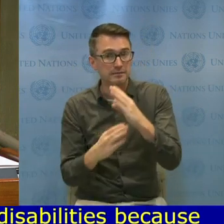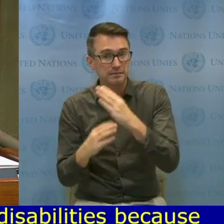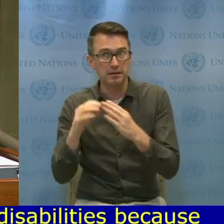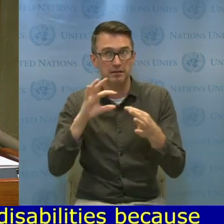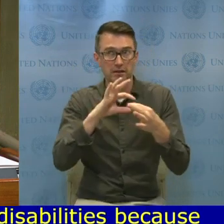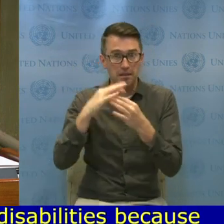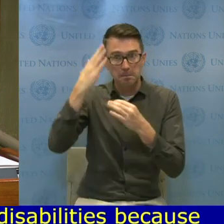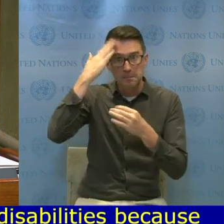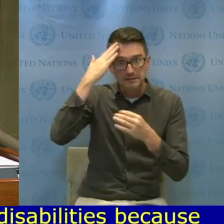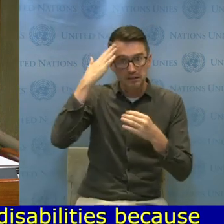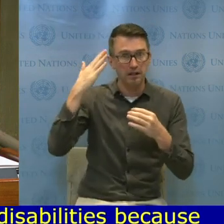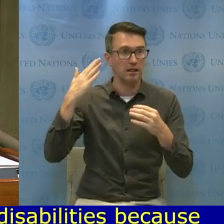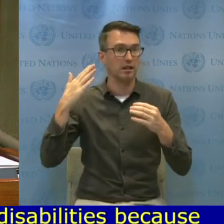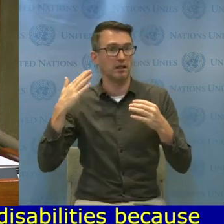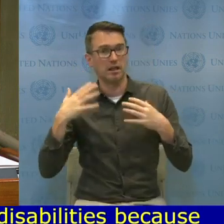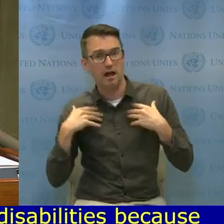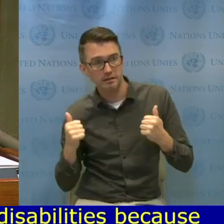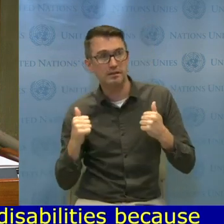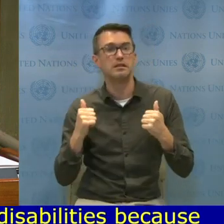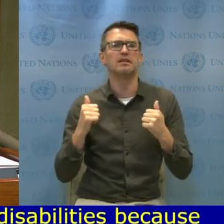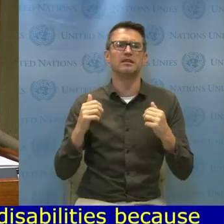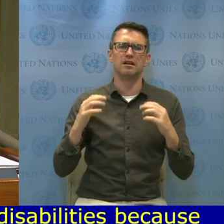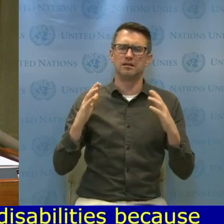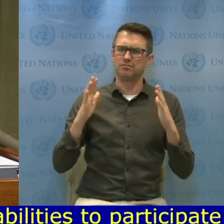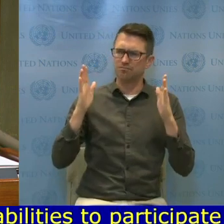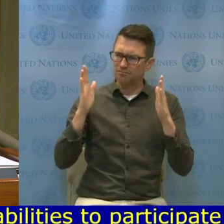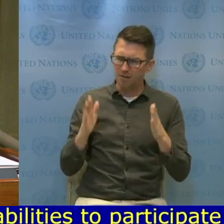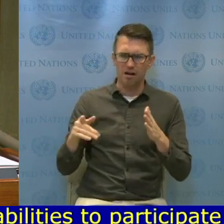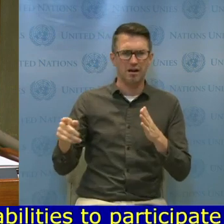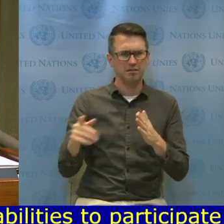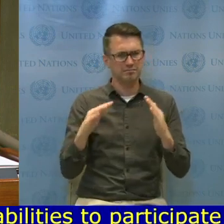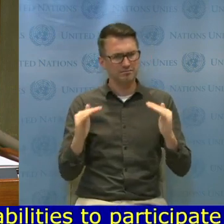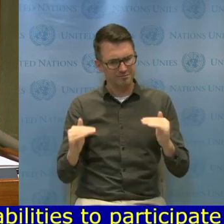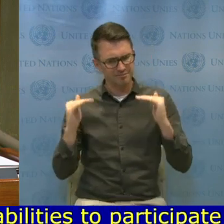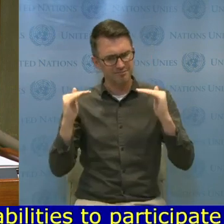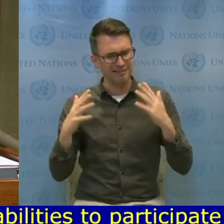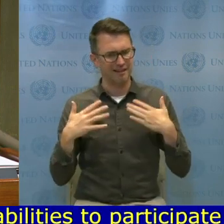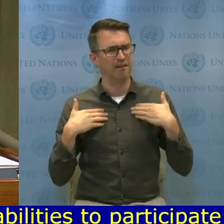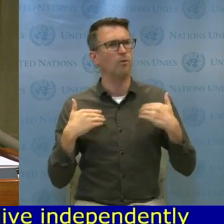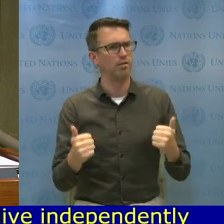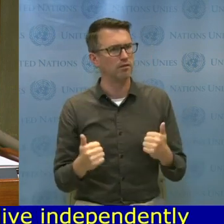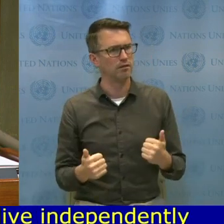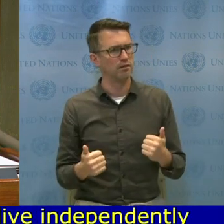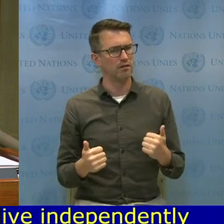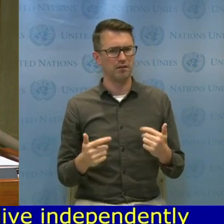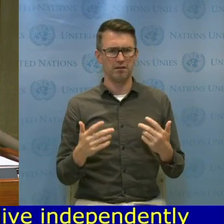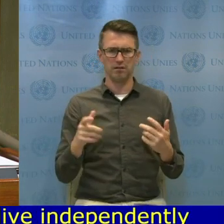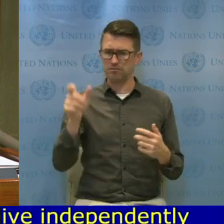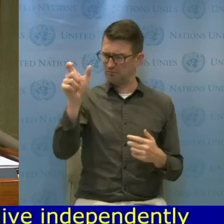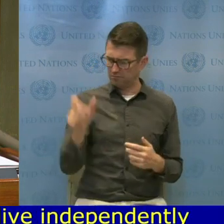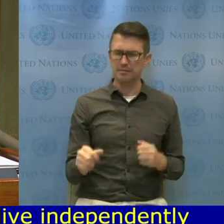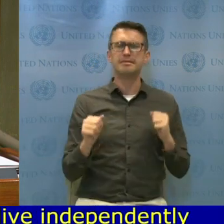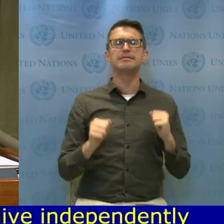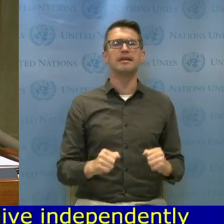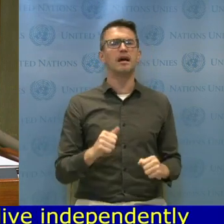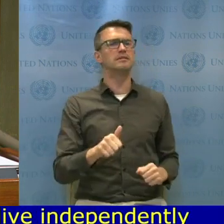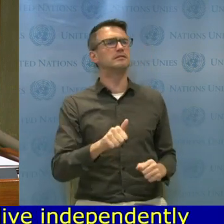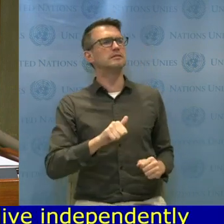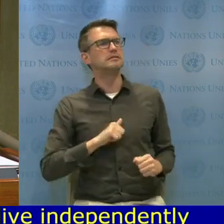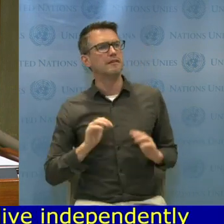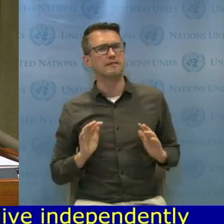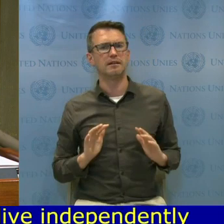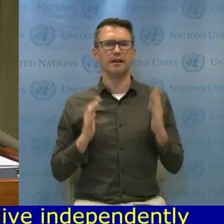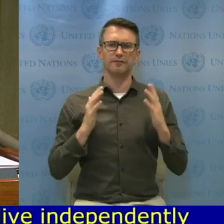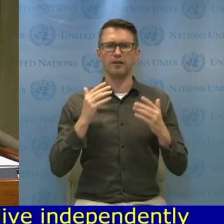and be included in the community. Health and social inclusion are intimately related. Therefore, it